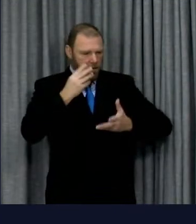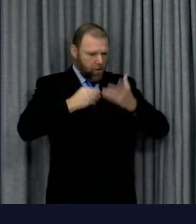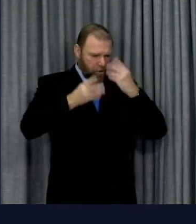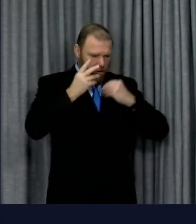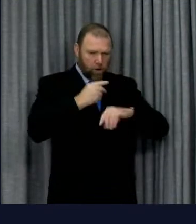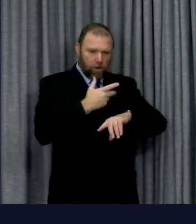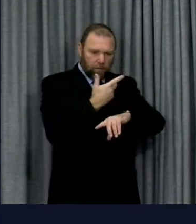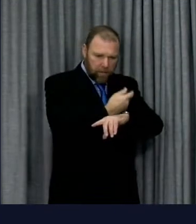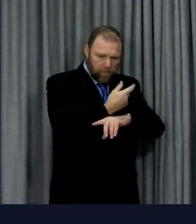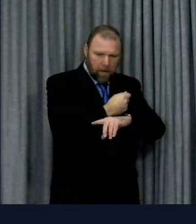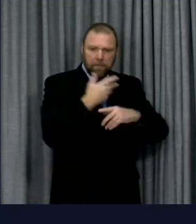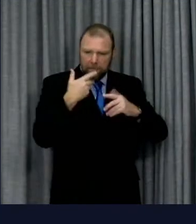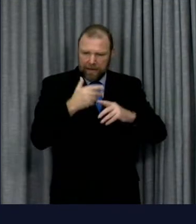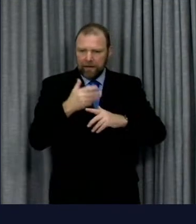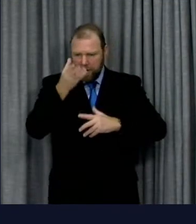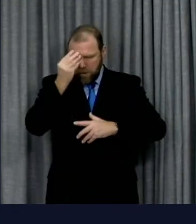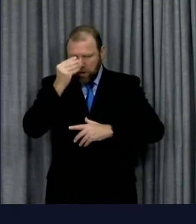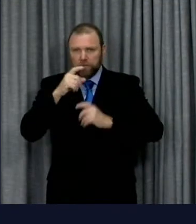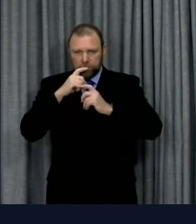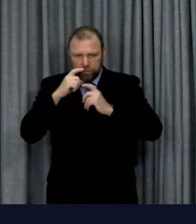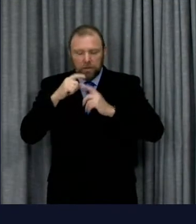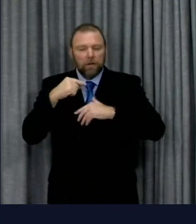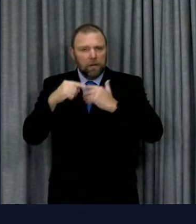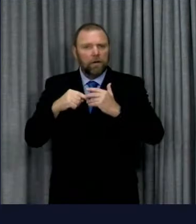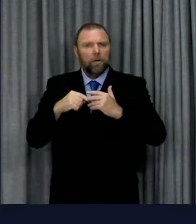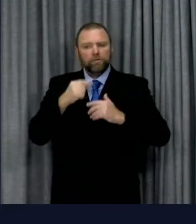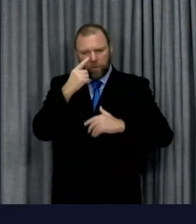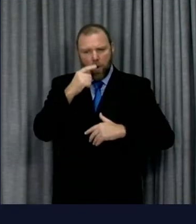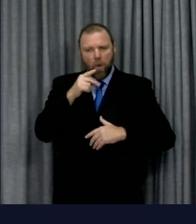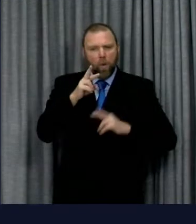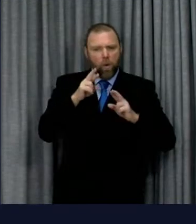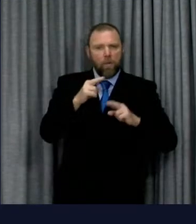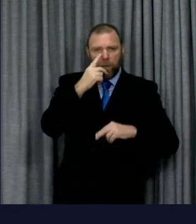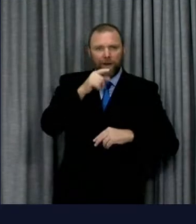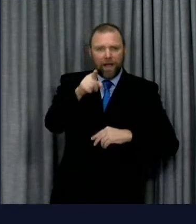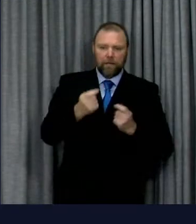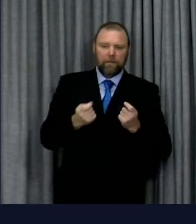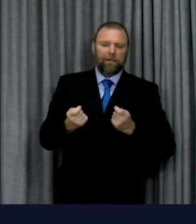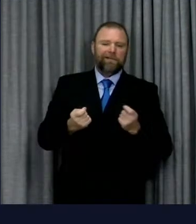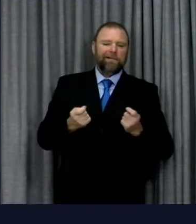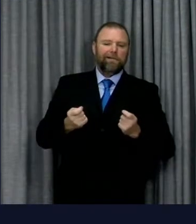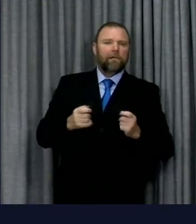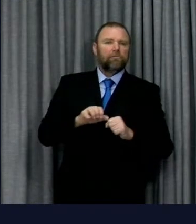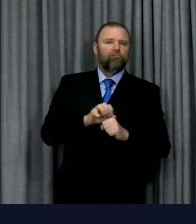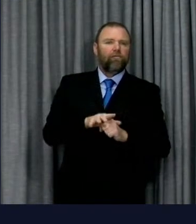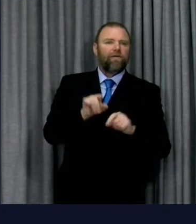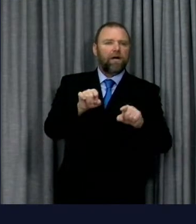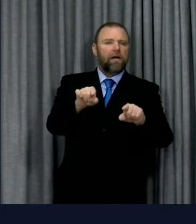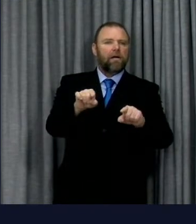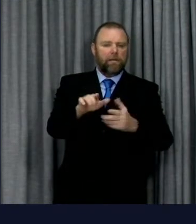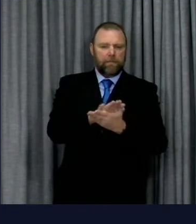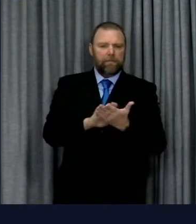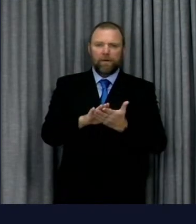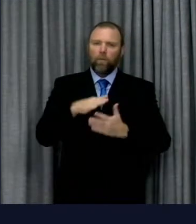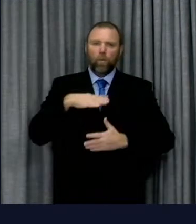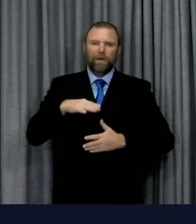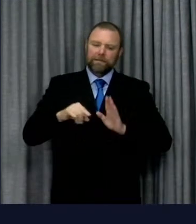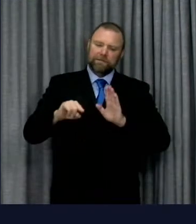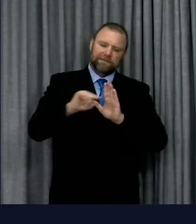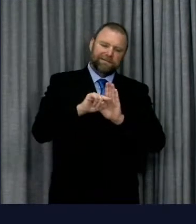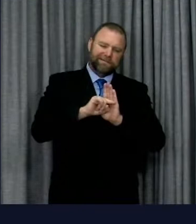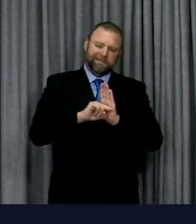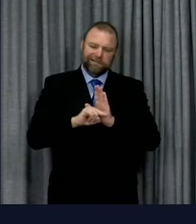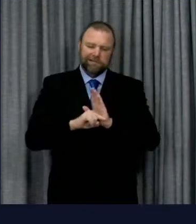we're able to manage coronavirus without resorting to the sorts of measures that have been necessary in the last